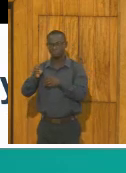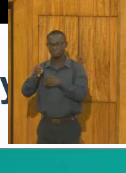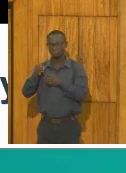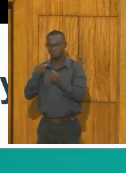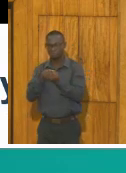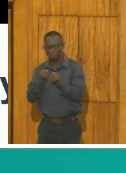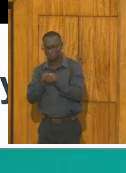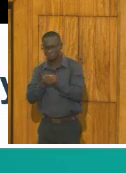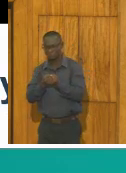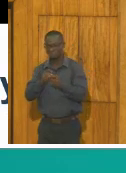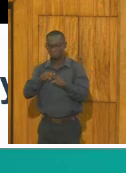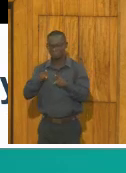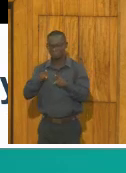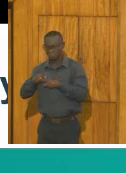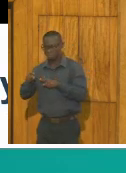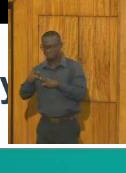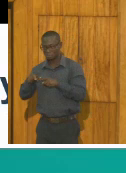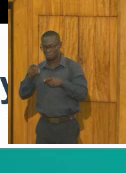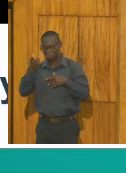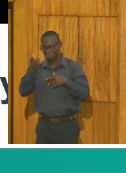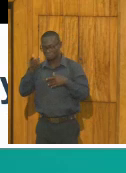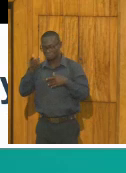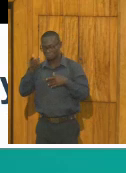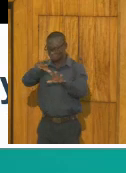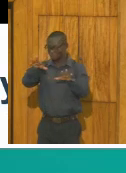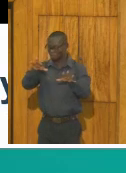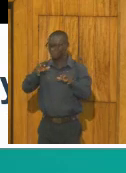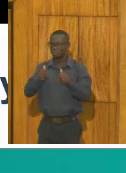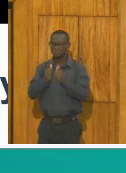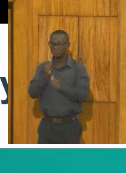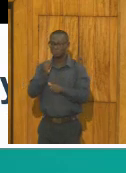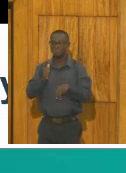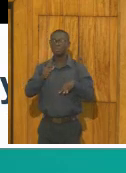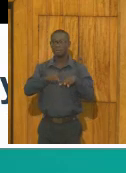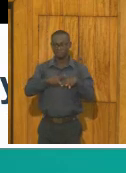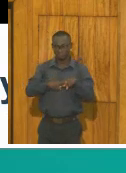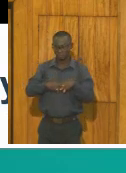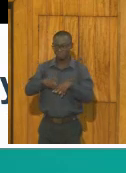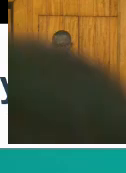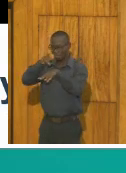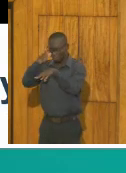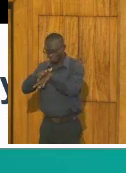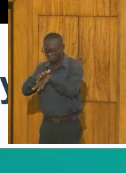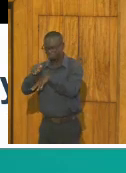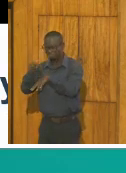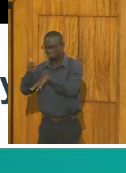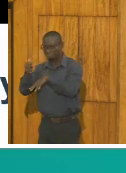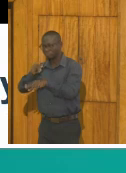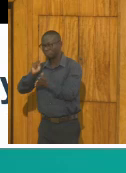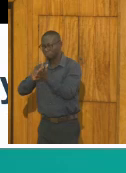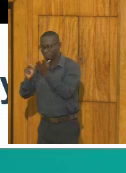critical and chronic illnesses fund, which HIV, TB, malaria, on these other vertical programs that have